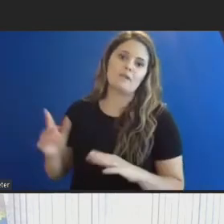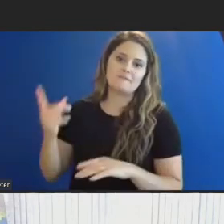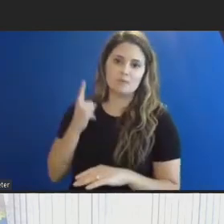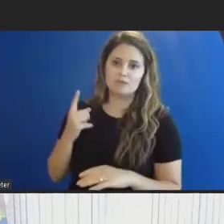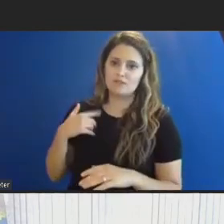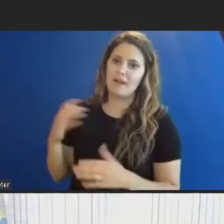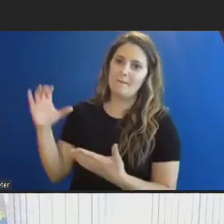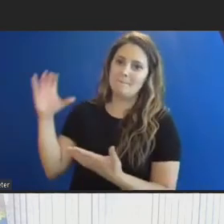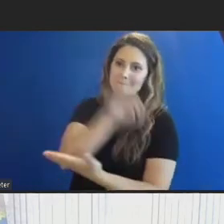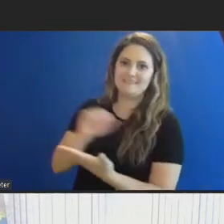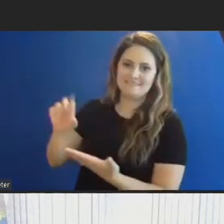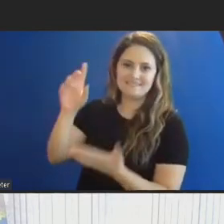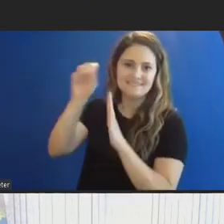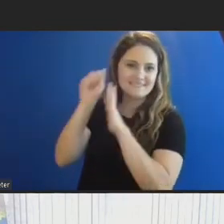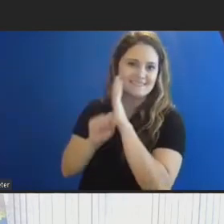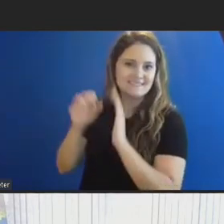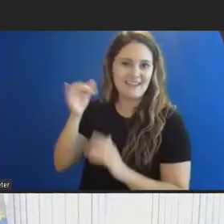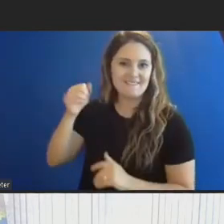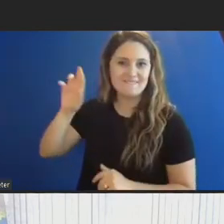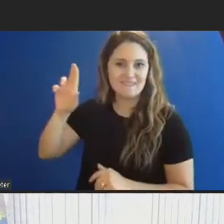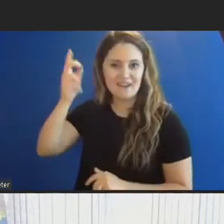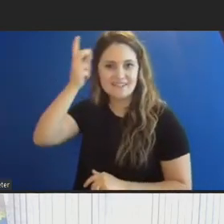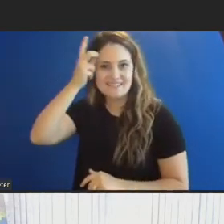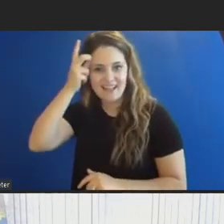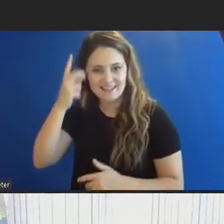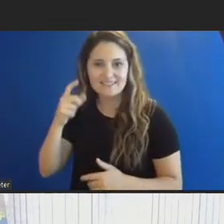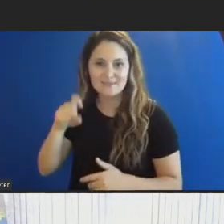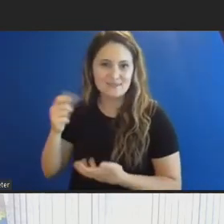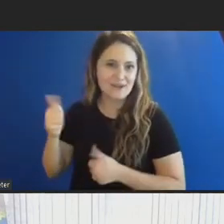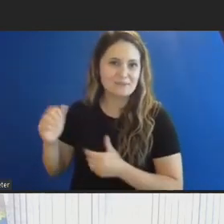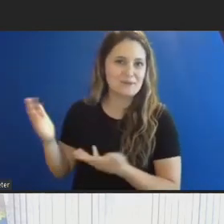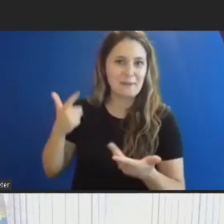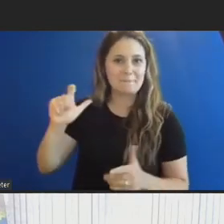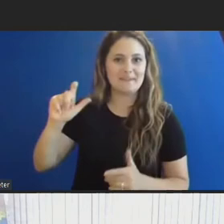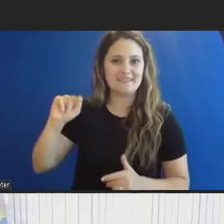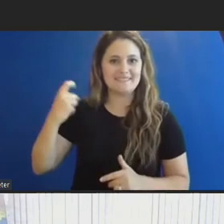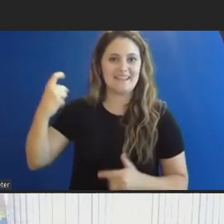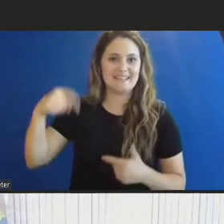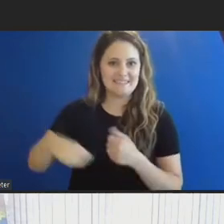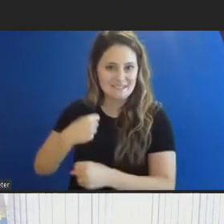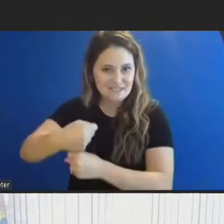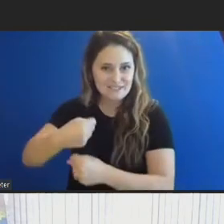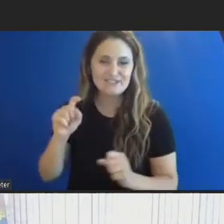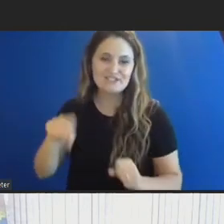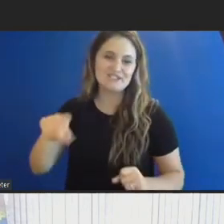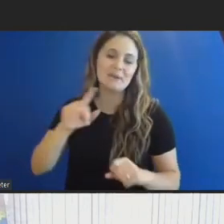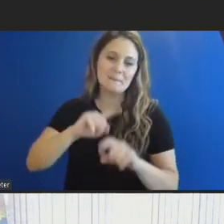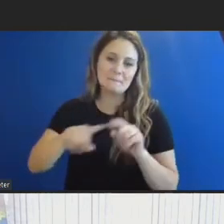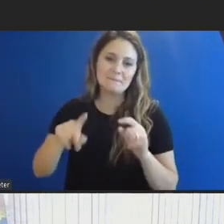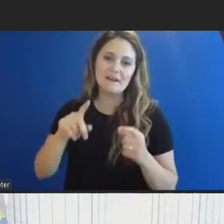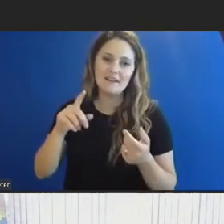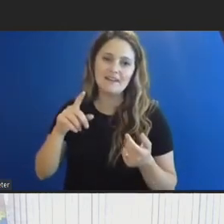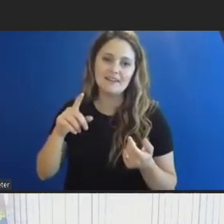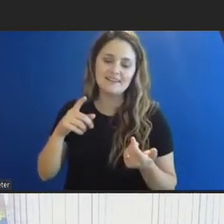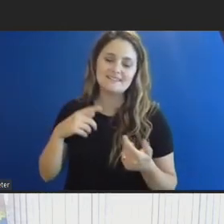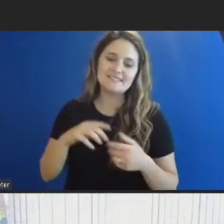fair. We should try to bring Big Tex out here this year, you know. I'm sure he's going to miss the fall.